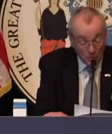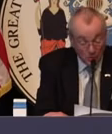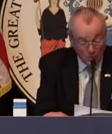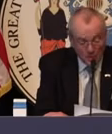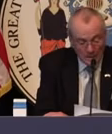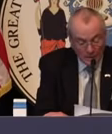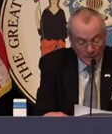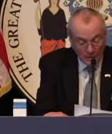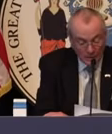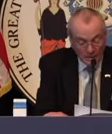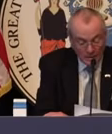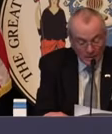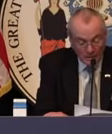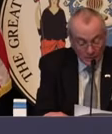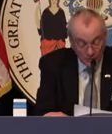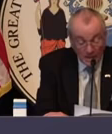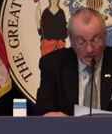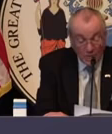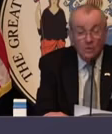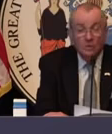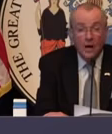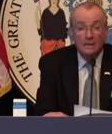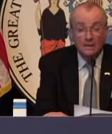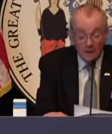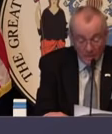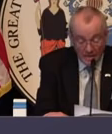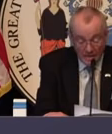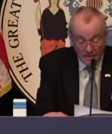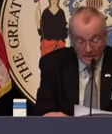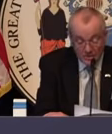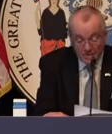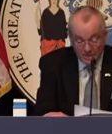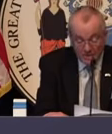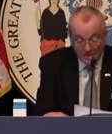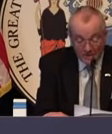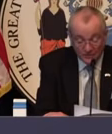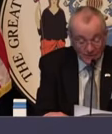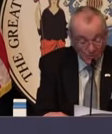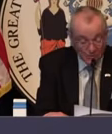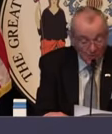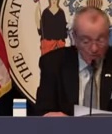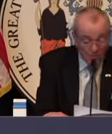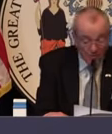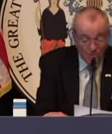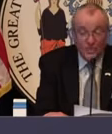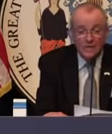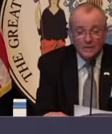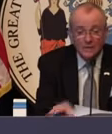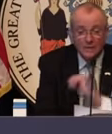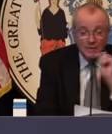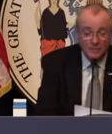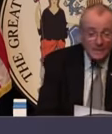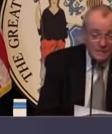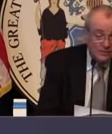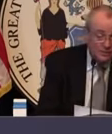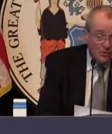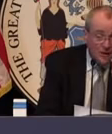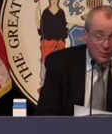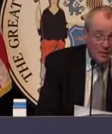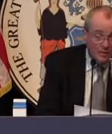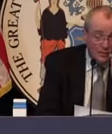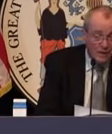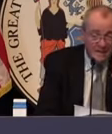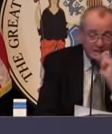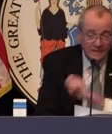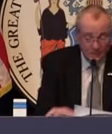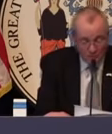day goal, and only a long holiday weekend seemingly interfered with our upward trajectory. But even so,